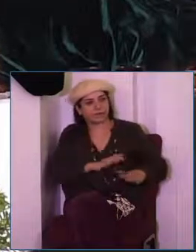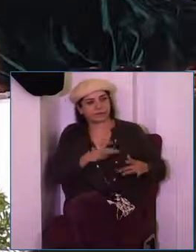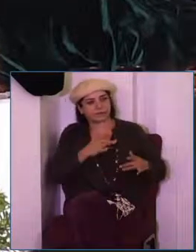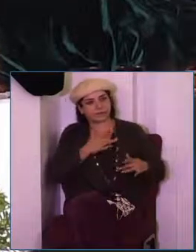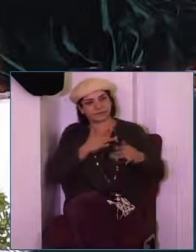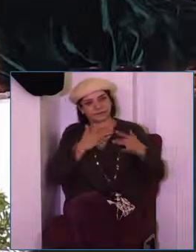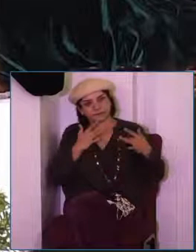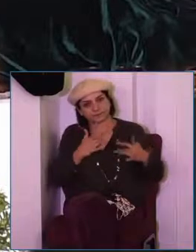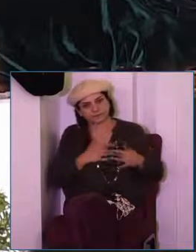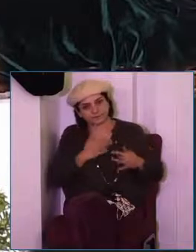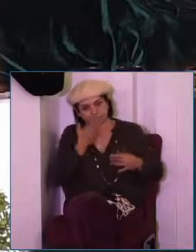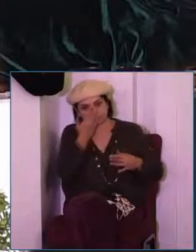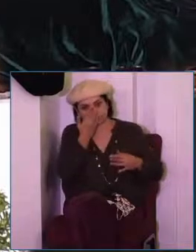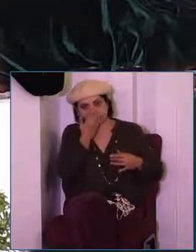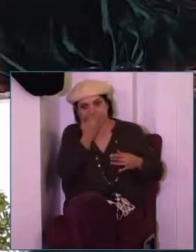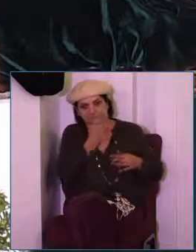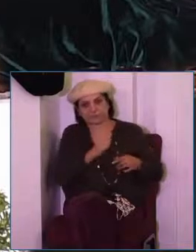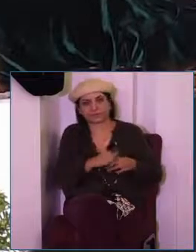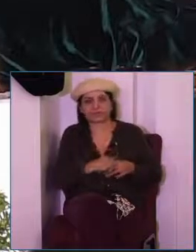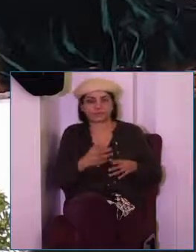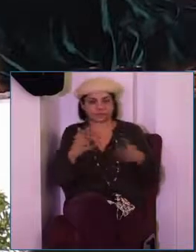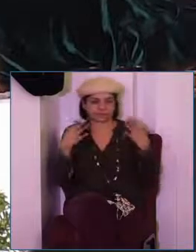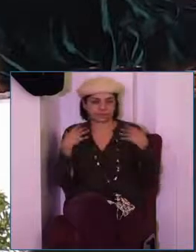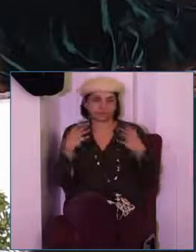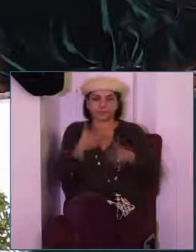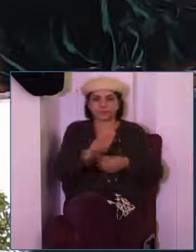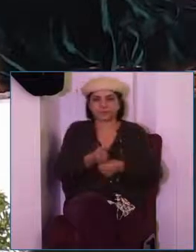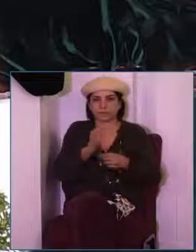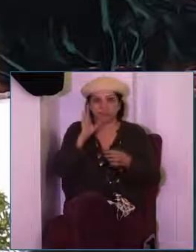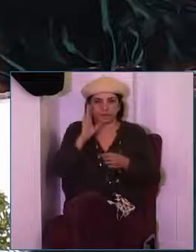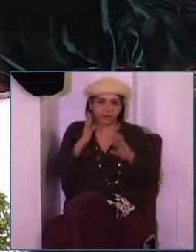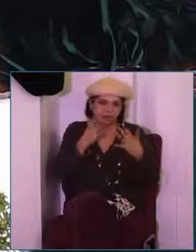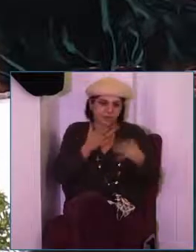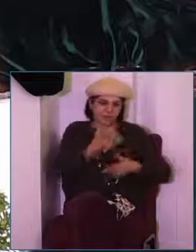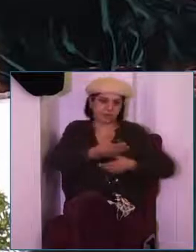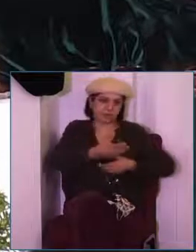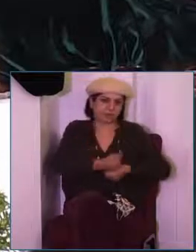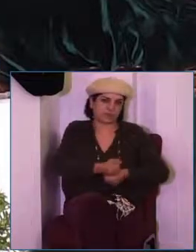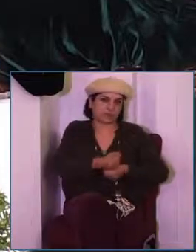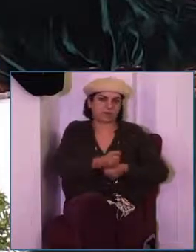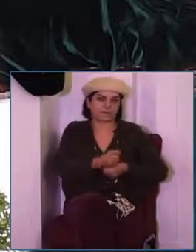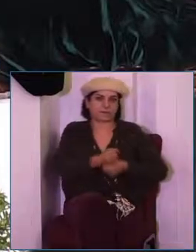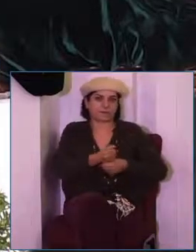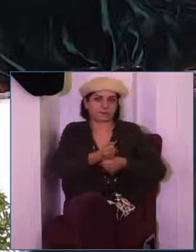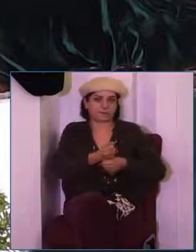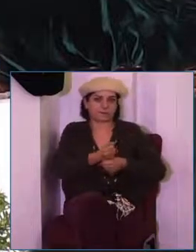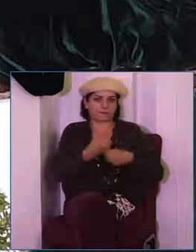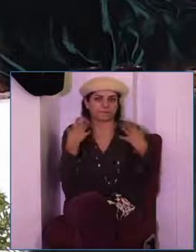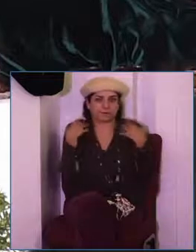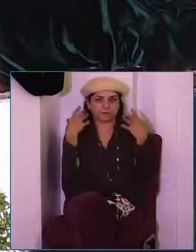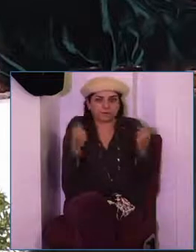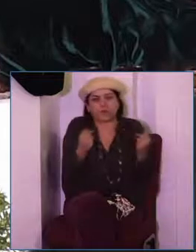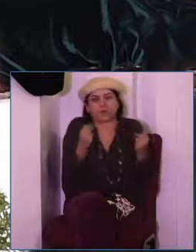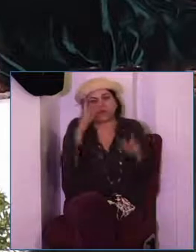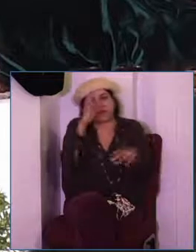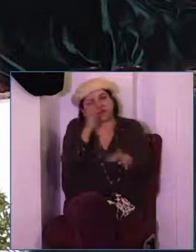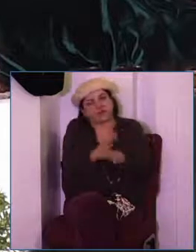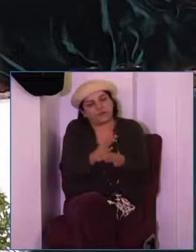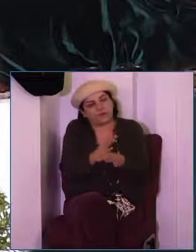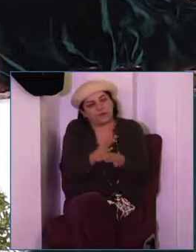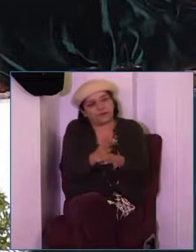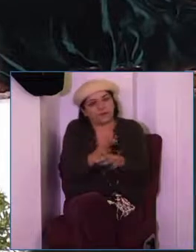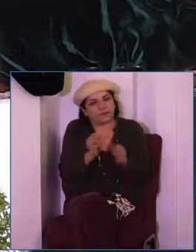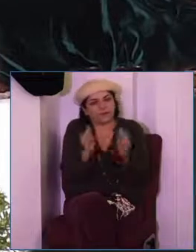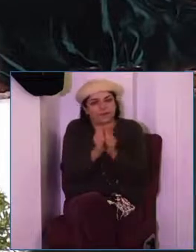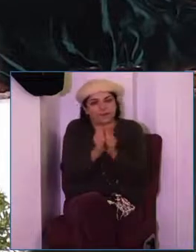will strengthen our faith with every challenge, every obstacle, every loss, and with every